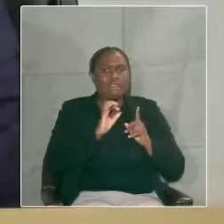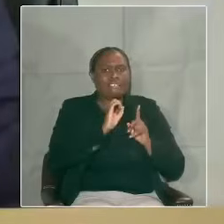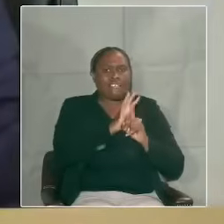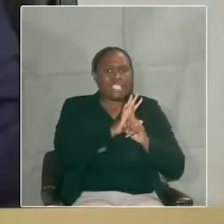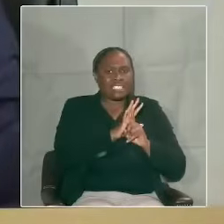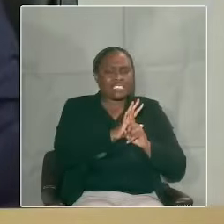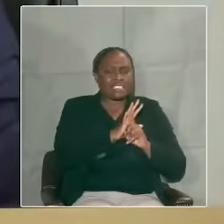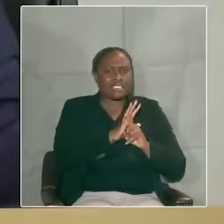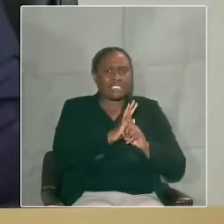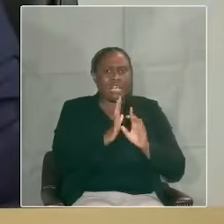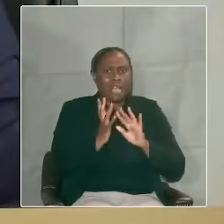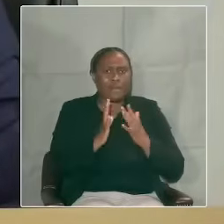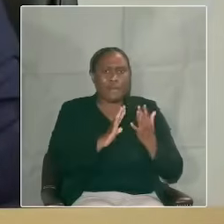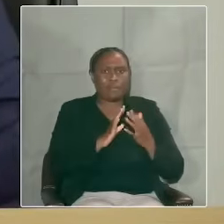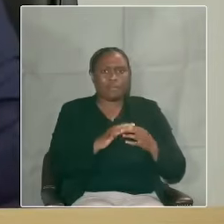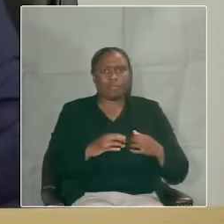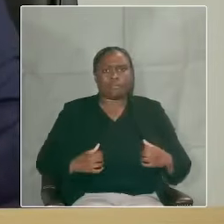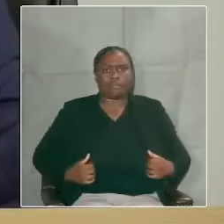that division?